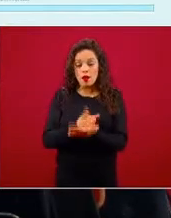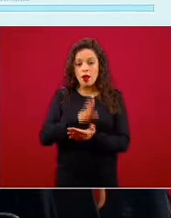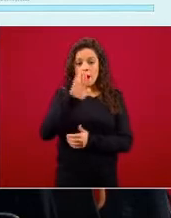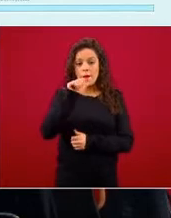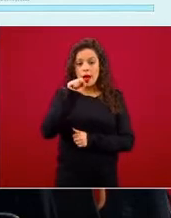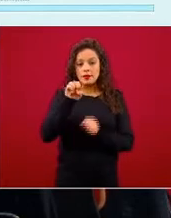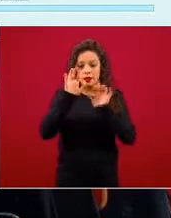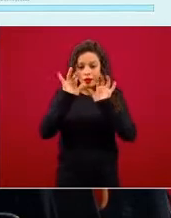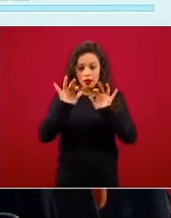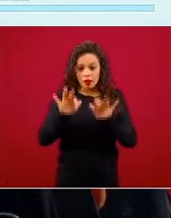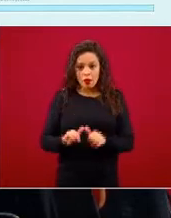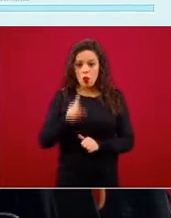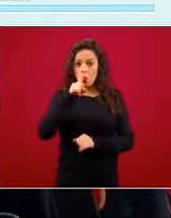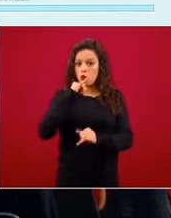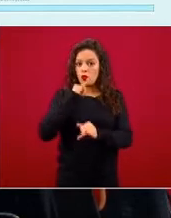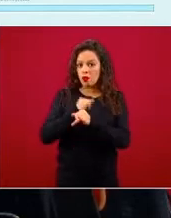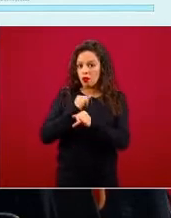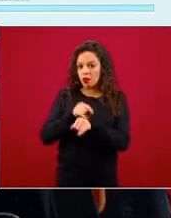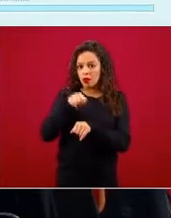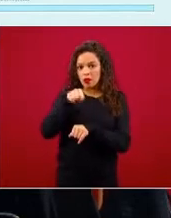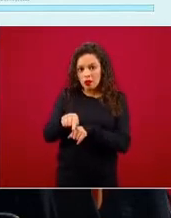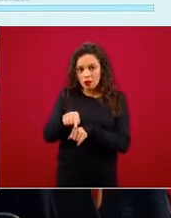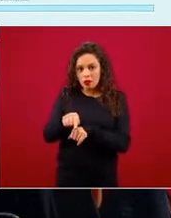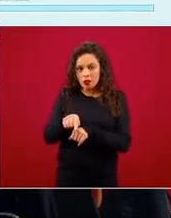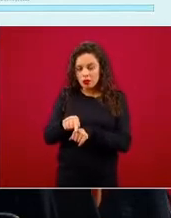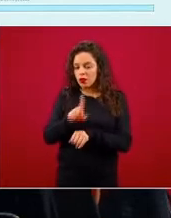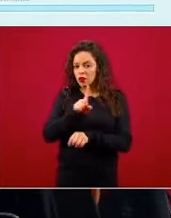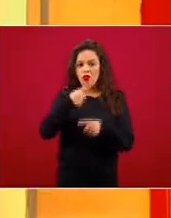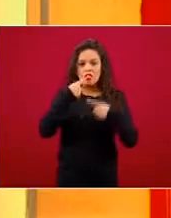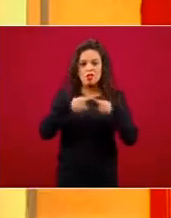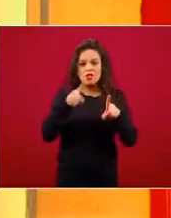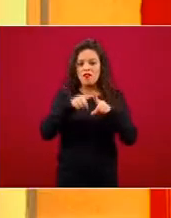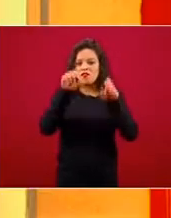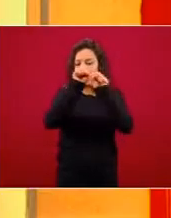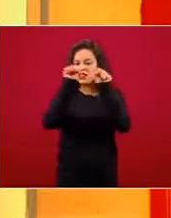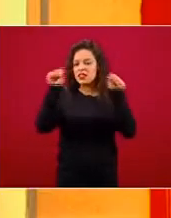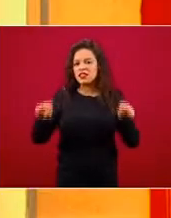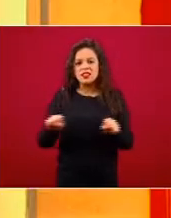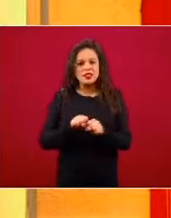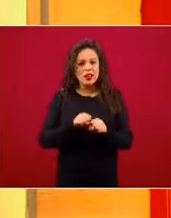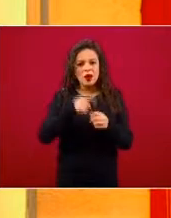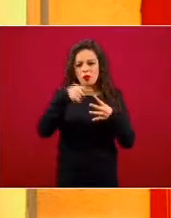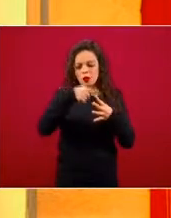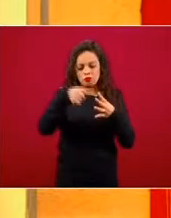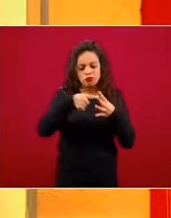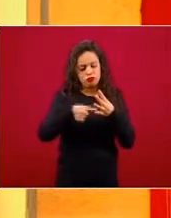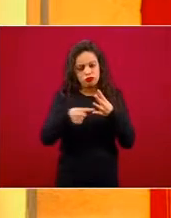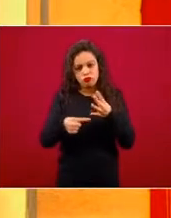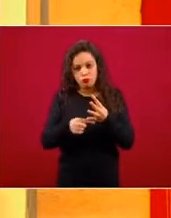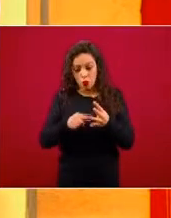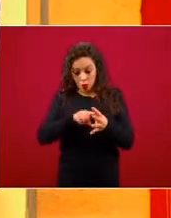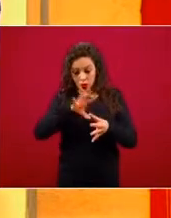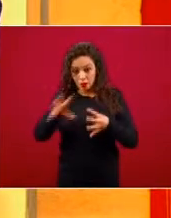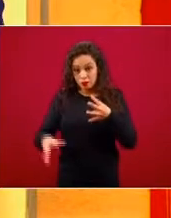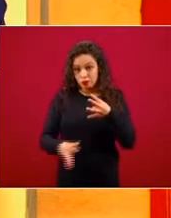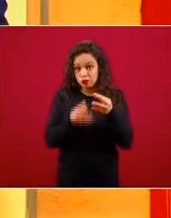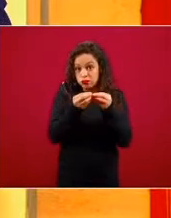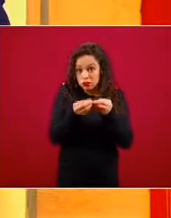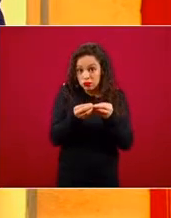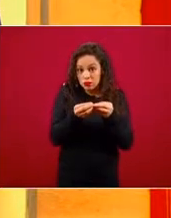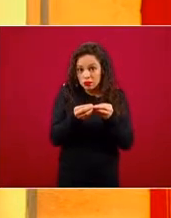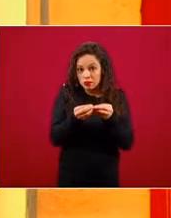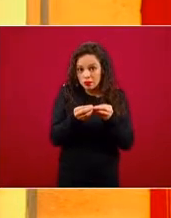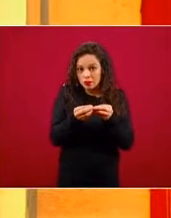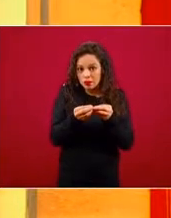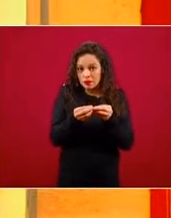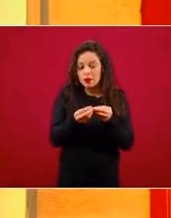a single system. It's a multi-system. And when gathered together, they all put together the information so that we can